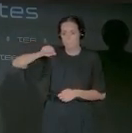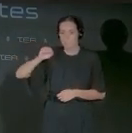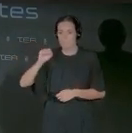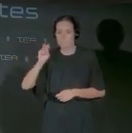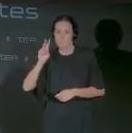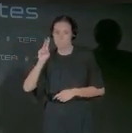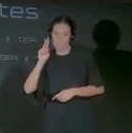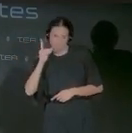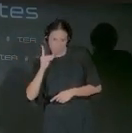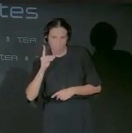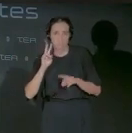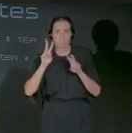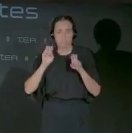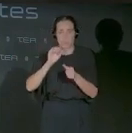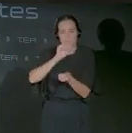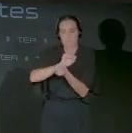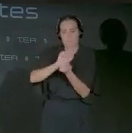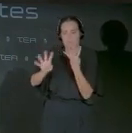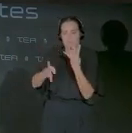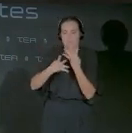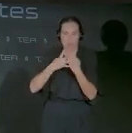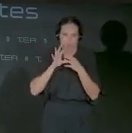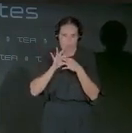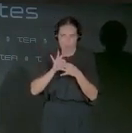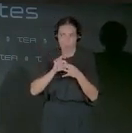than you.